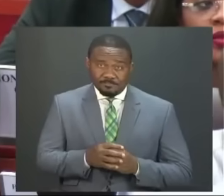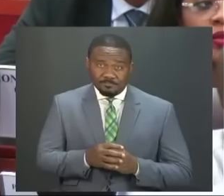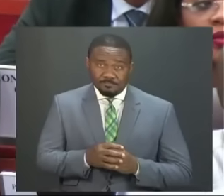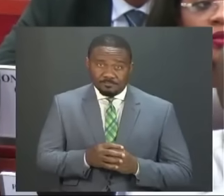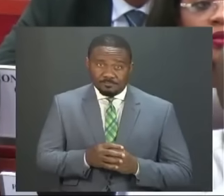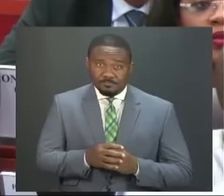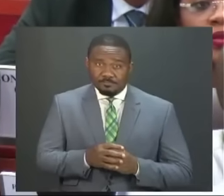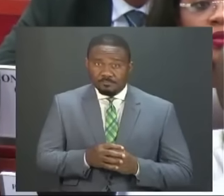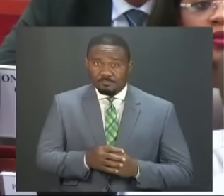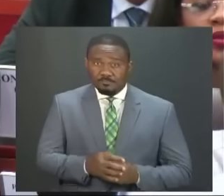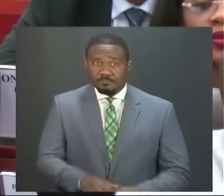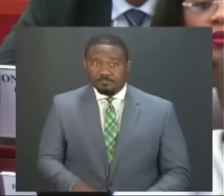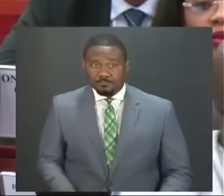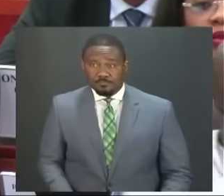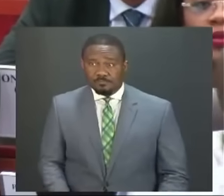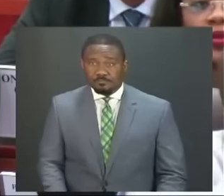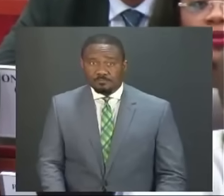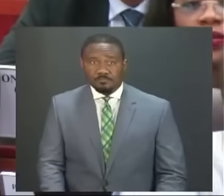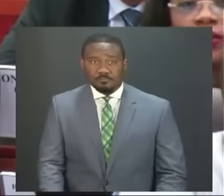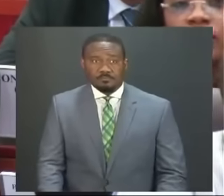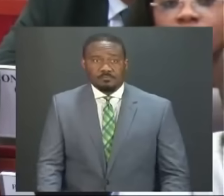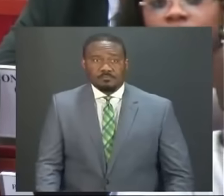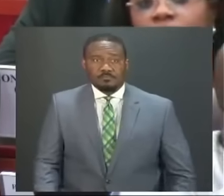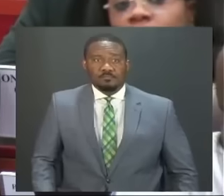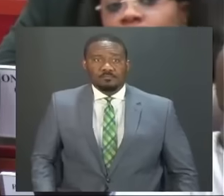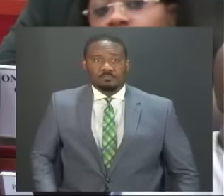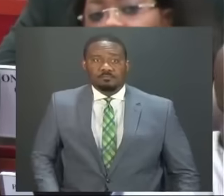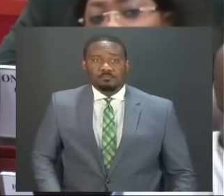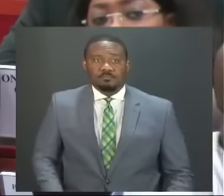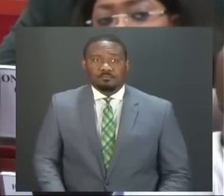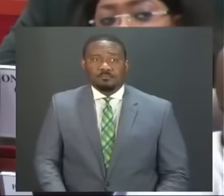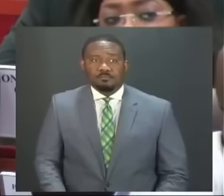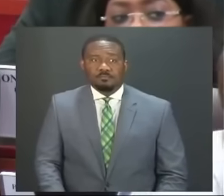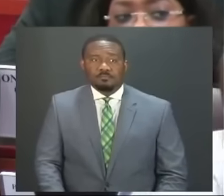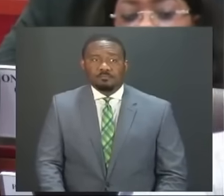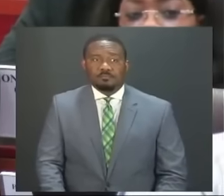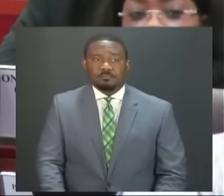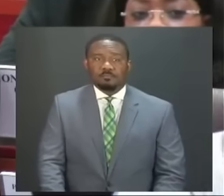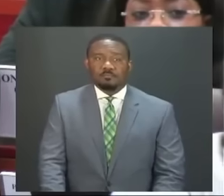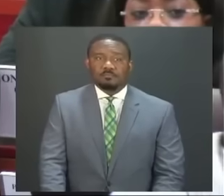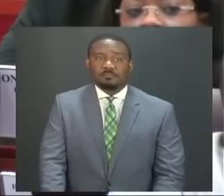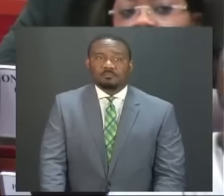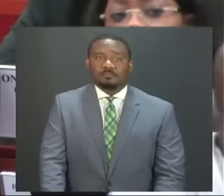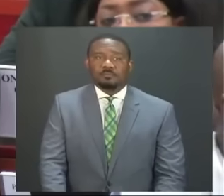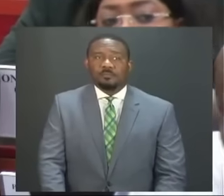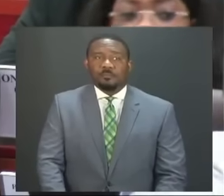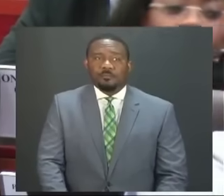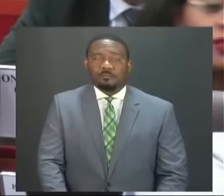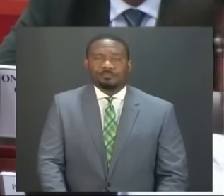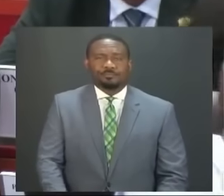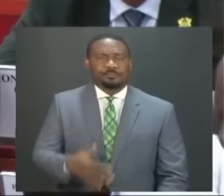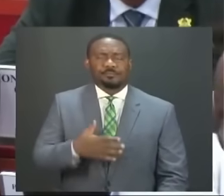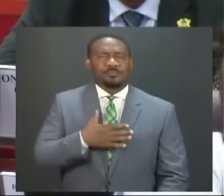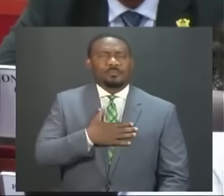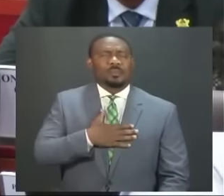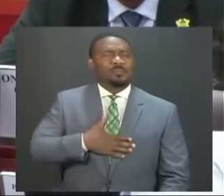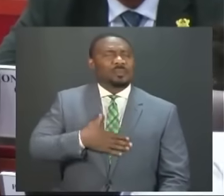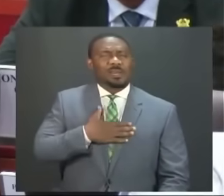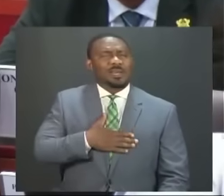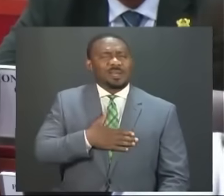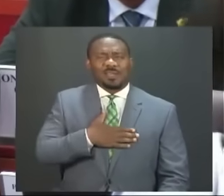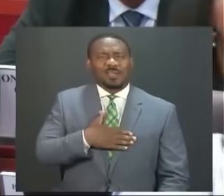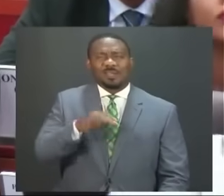down. My friend, sit down. It's okay. Honorable John Dako, I recognize Honorable